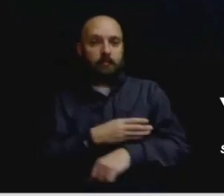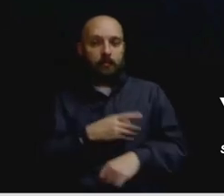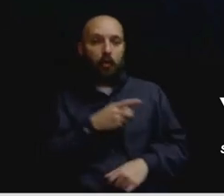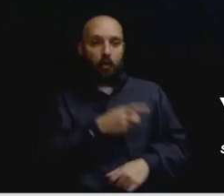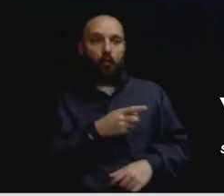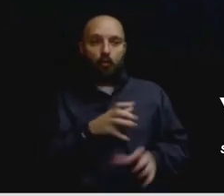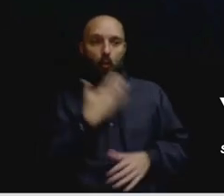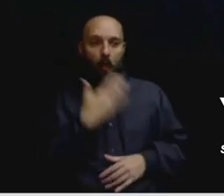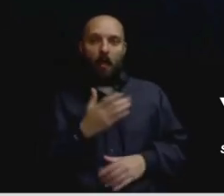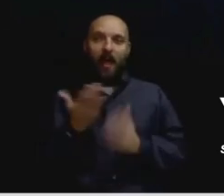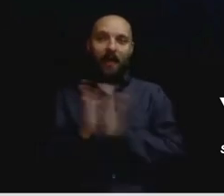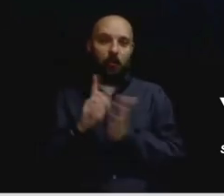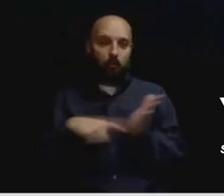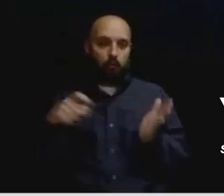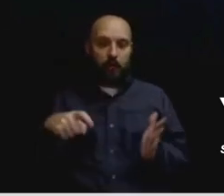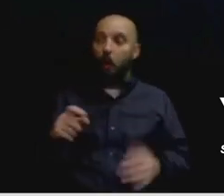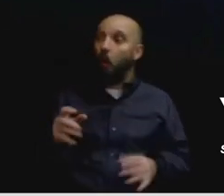Yeah, definitely.